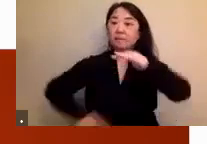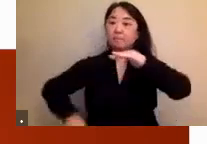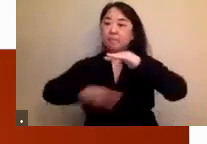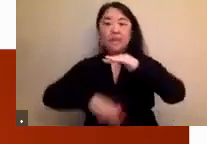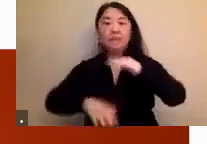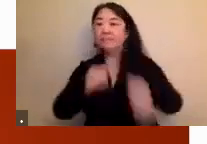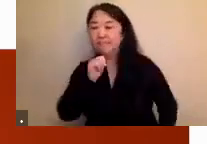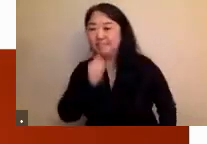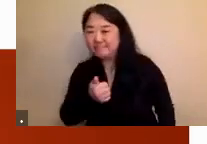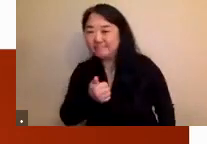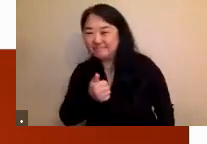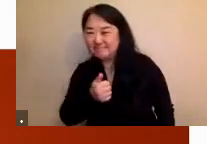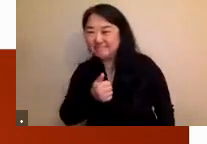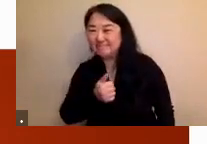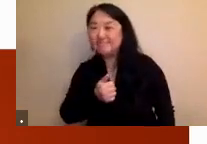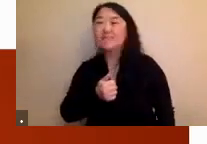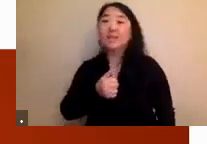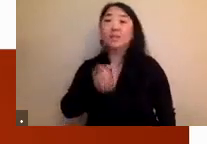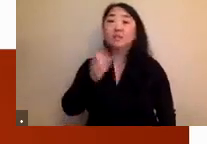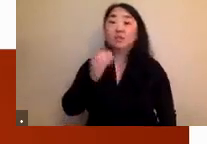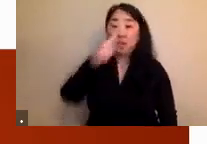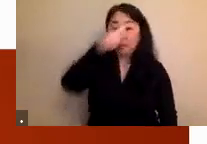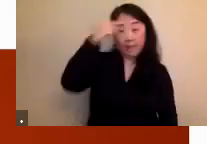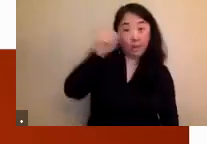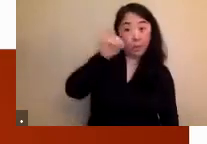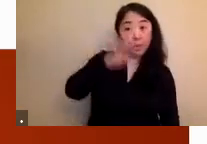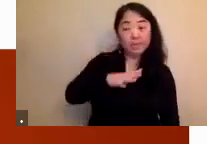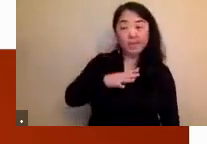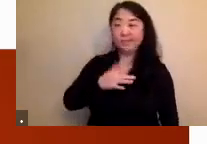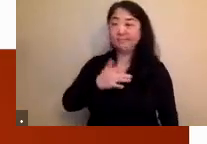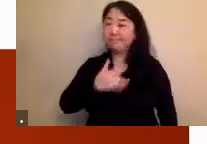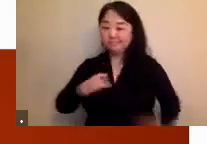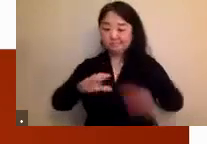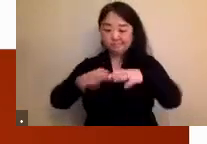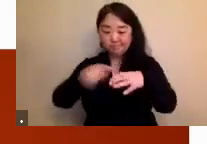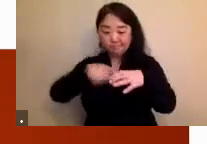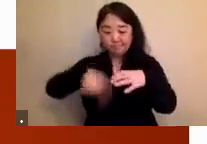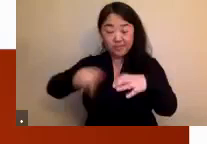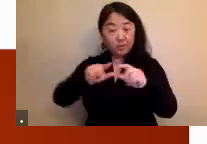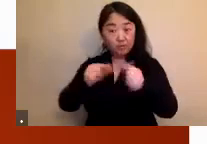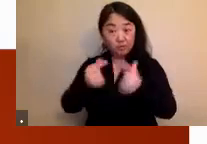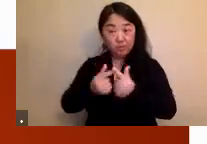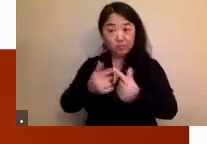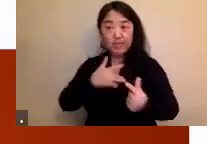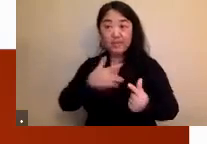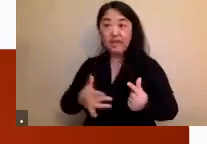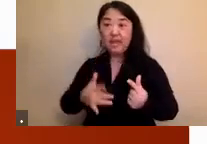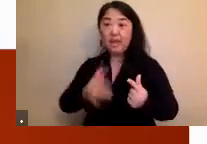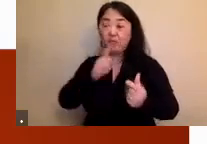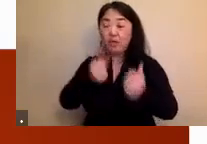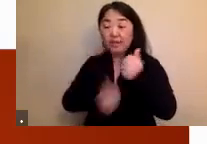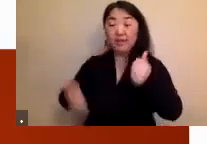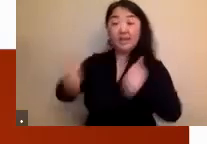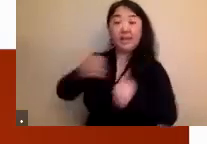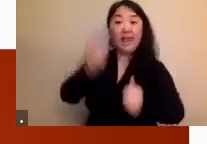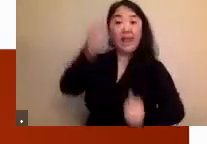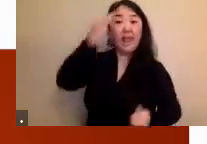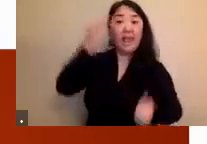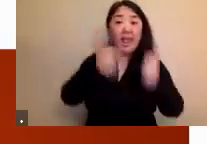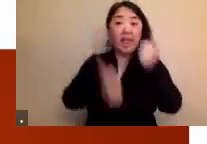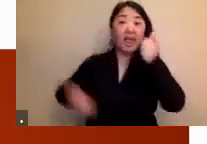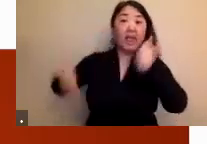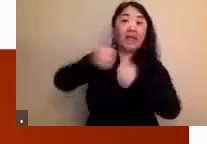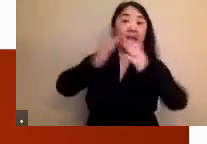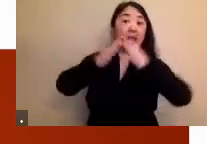not. And so therefore, Black women who tend to be the head of household in many of